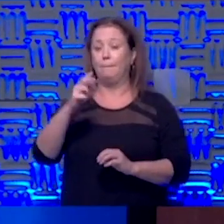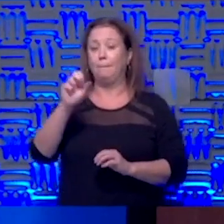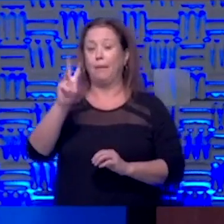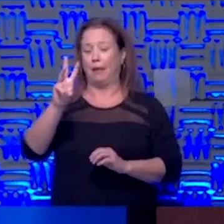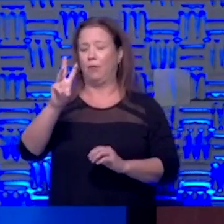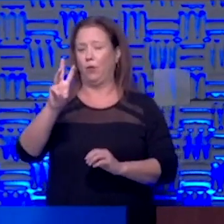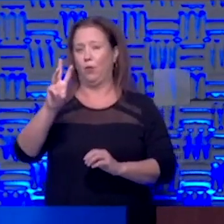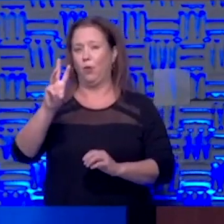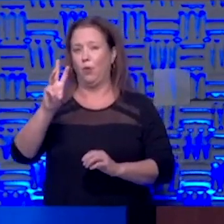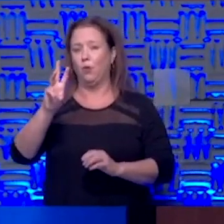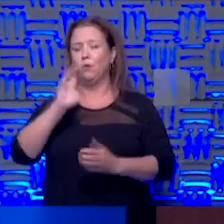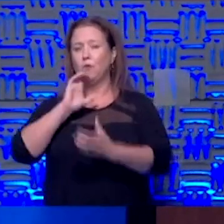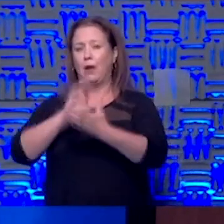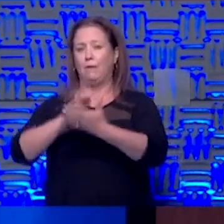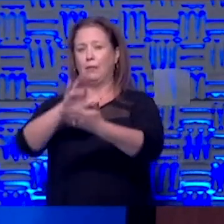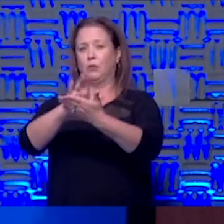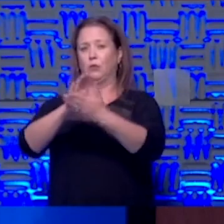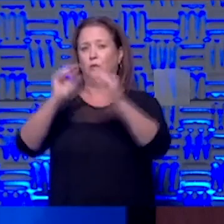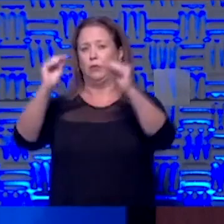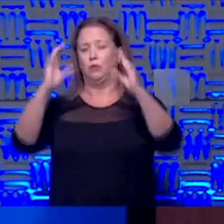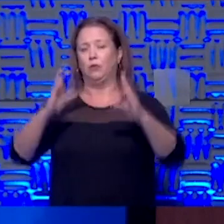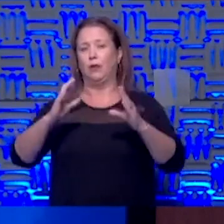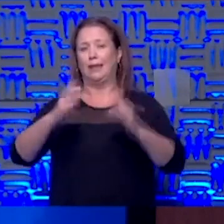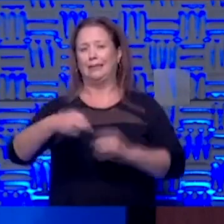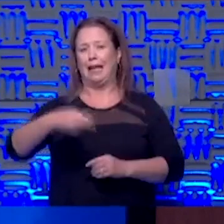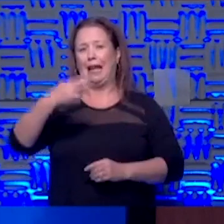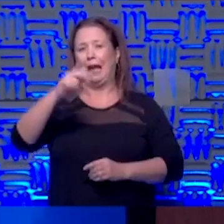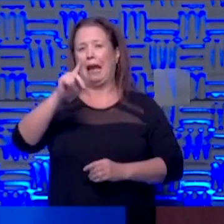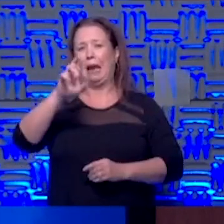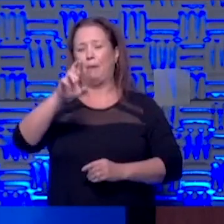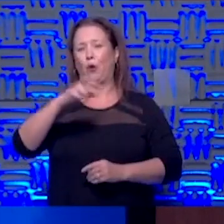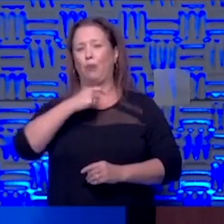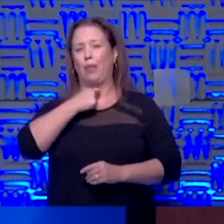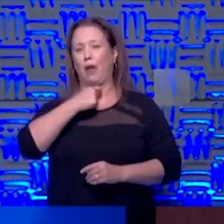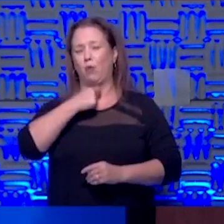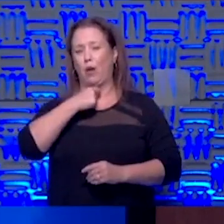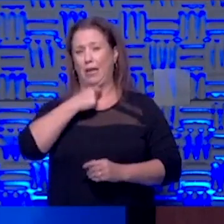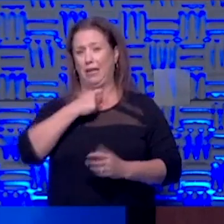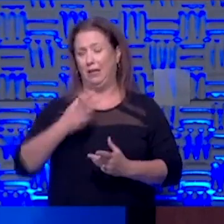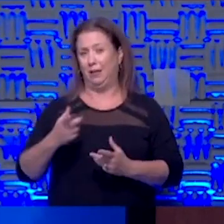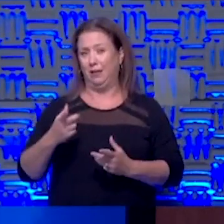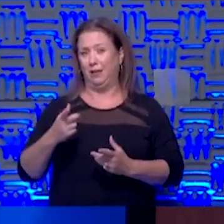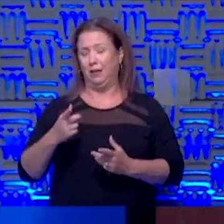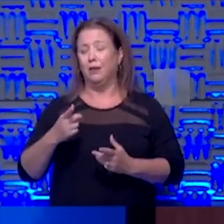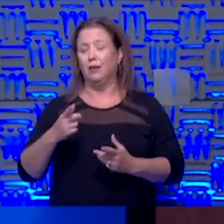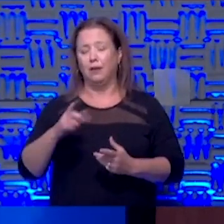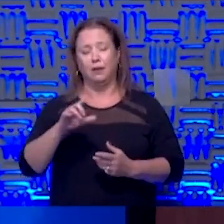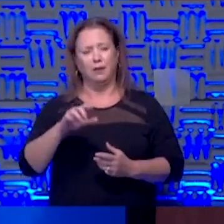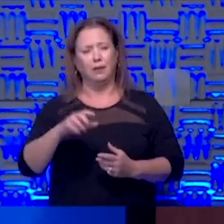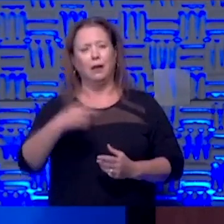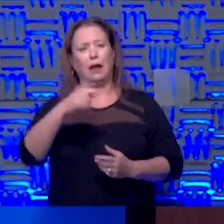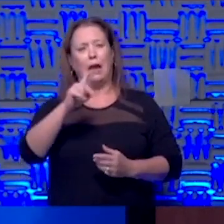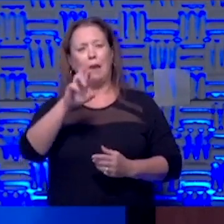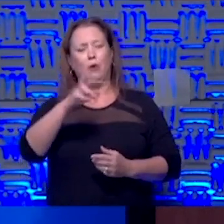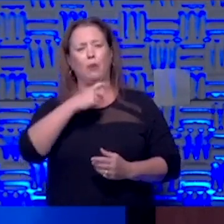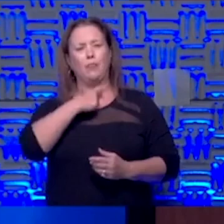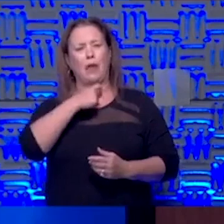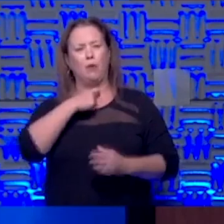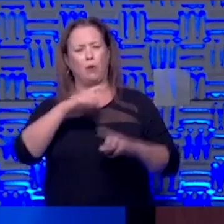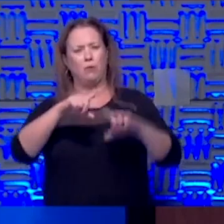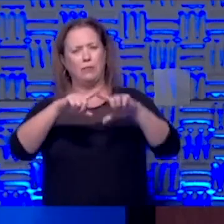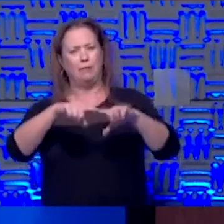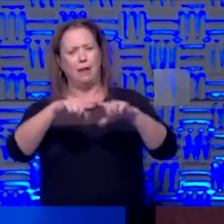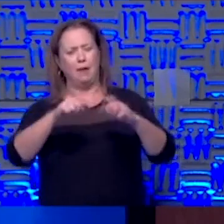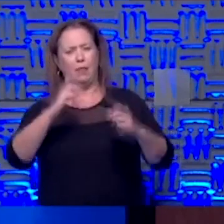has hypothyroidism, and he's concerned about her going back to school. Is she at greater risk? Hypothyroidism, I think a lot of that would depend upon